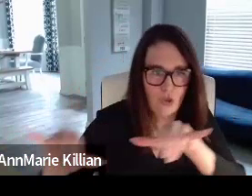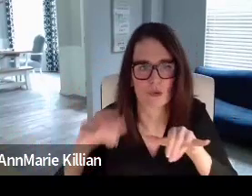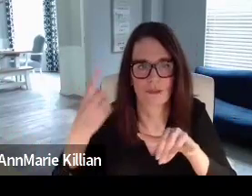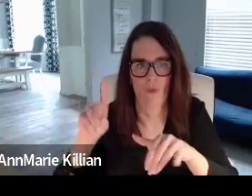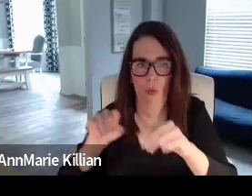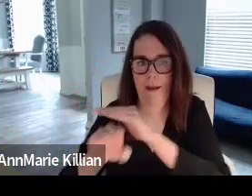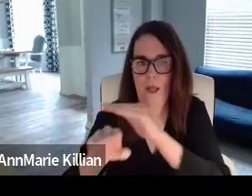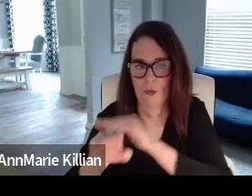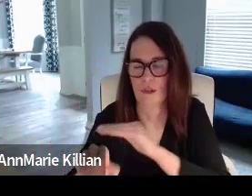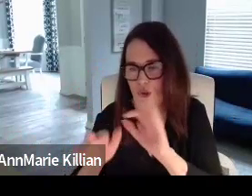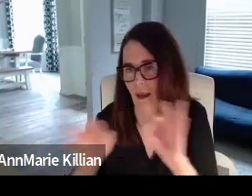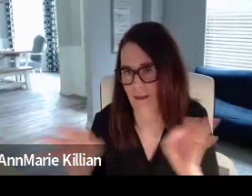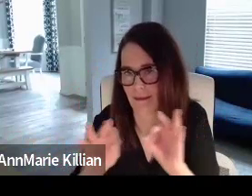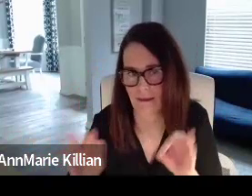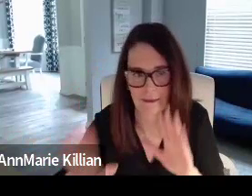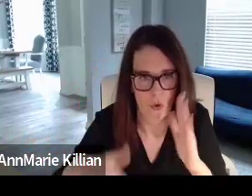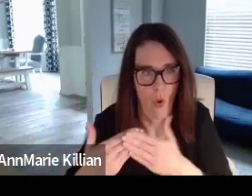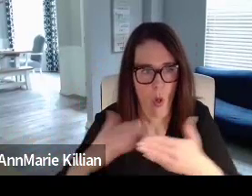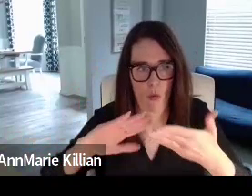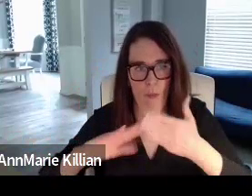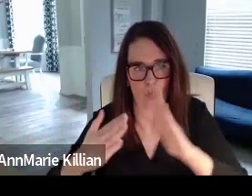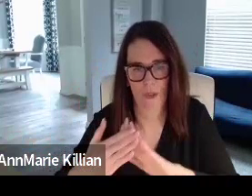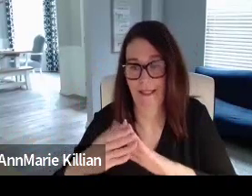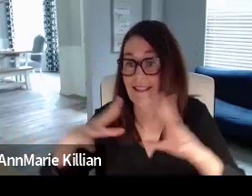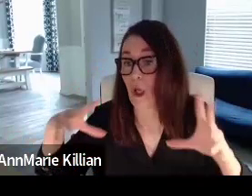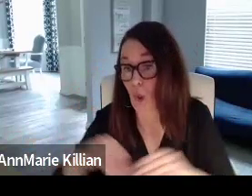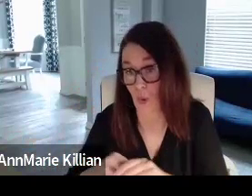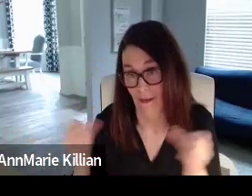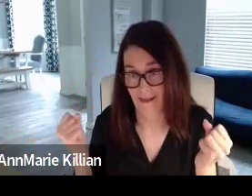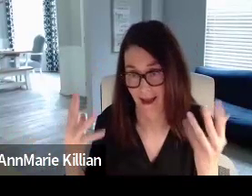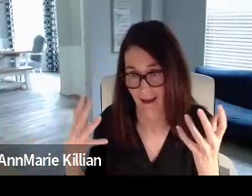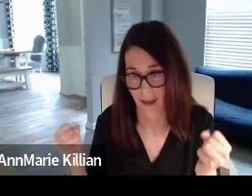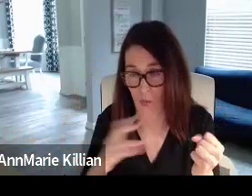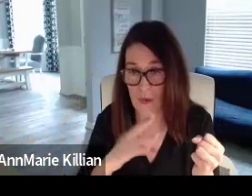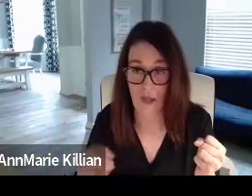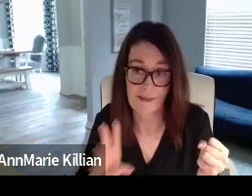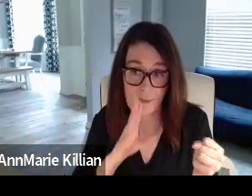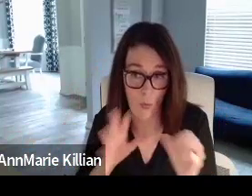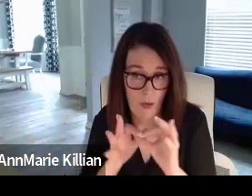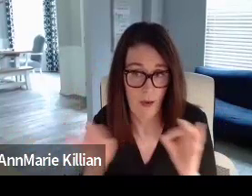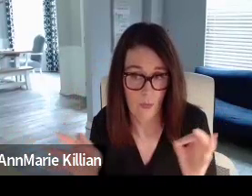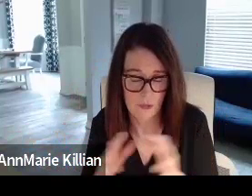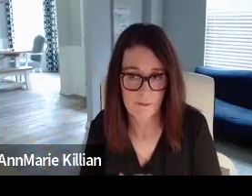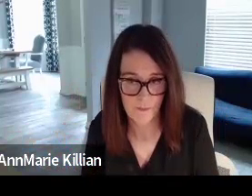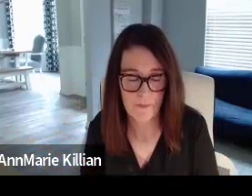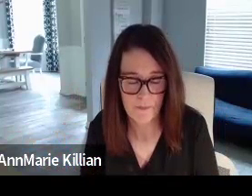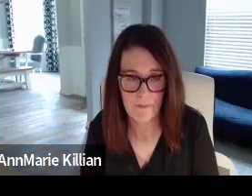interpreting standards and access to all communities, including sign